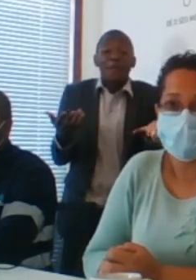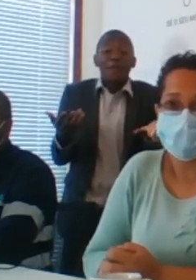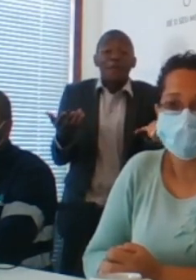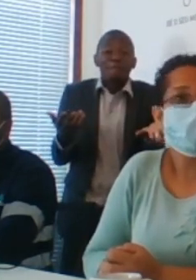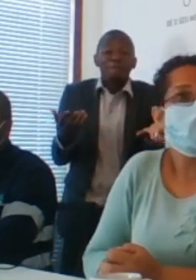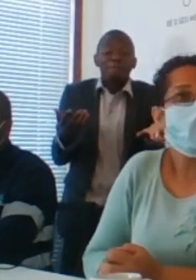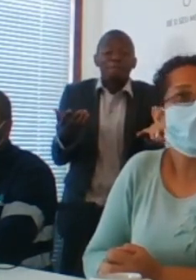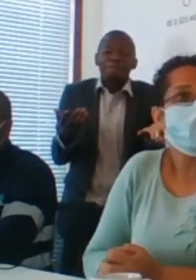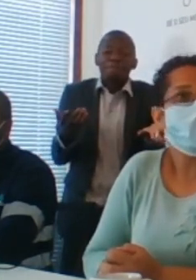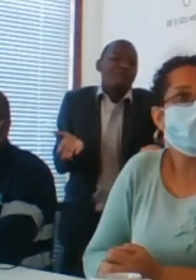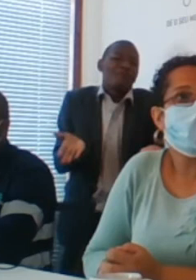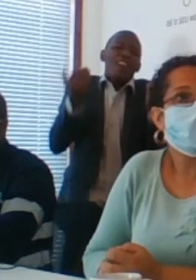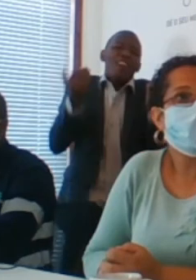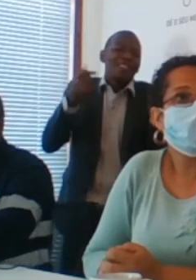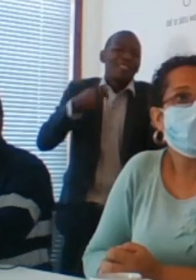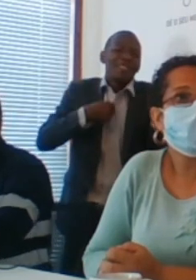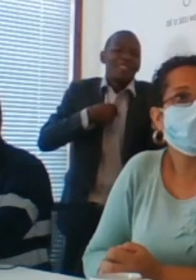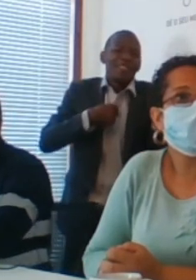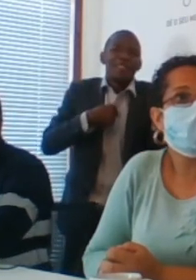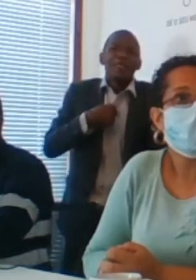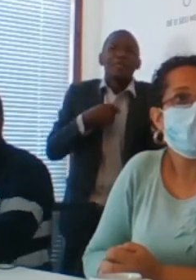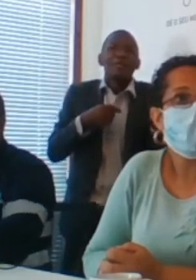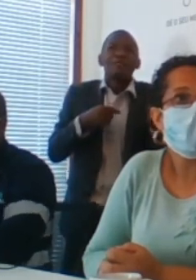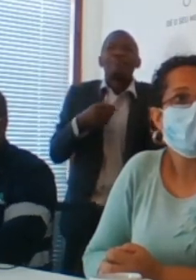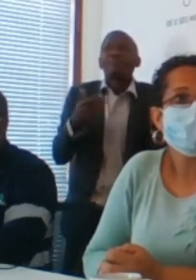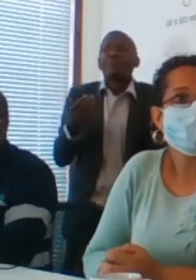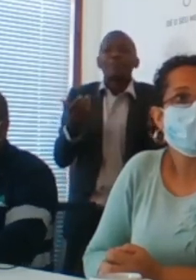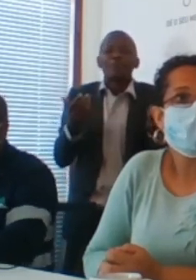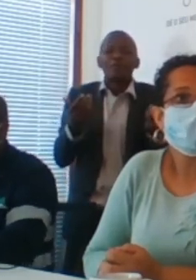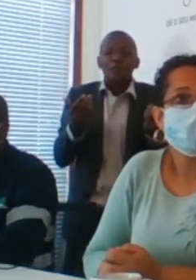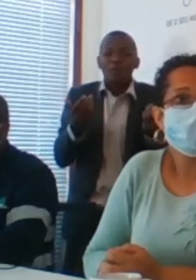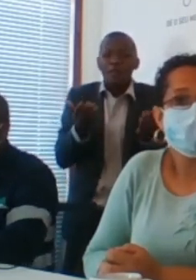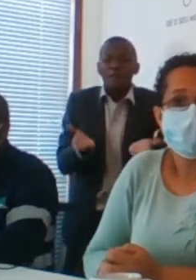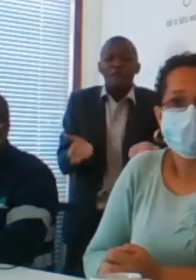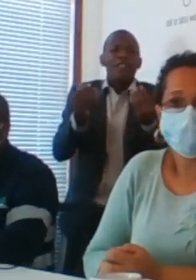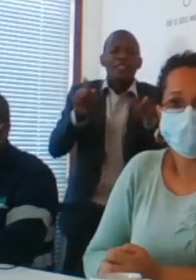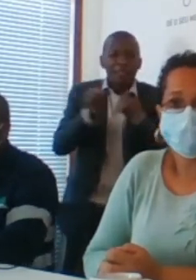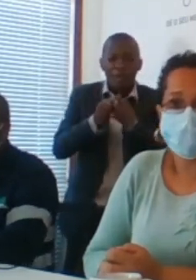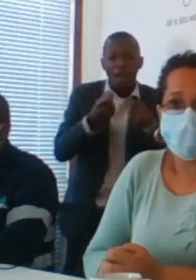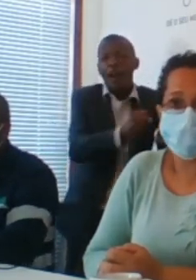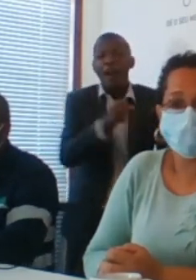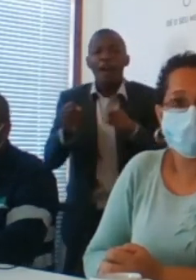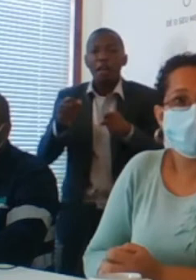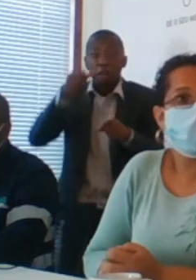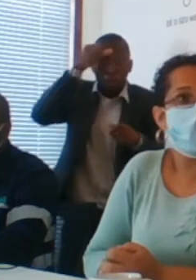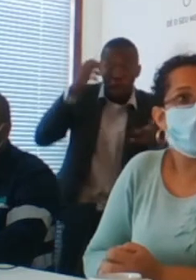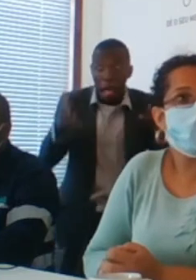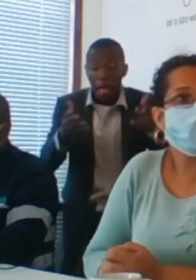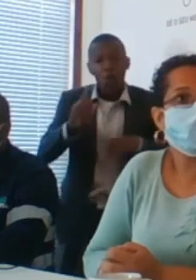Well, it's easy for me to do, not only for that facility, but